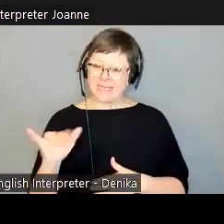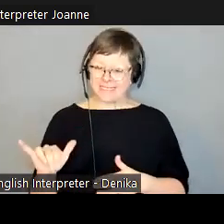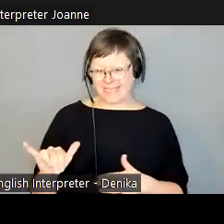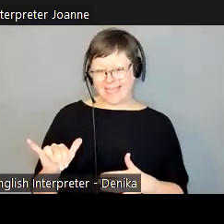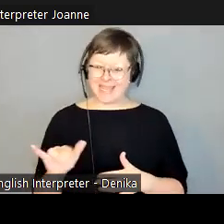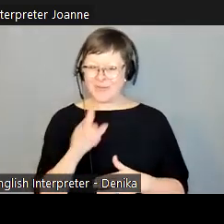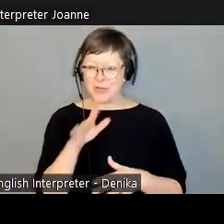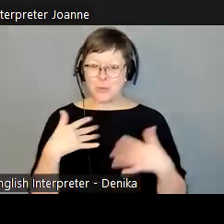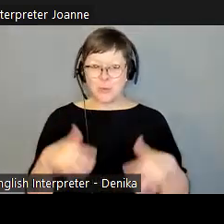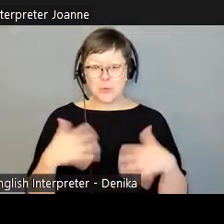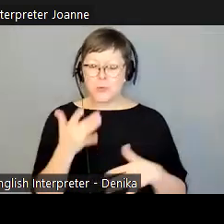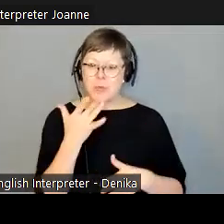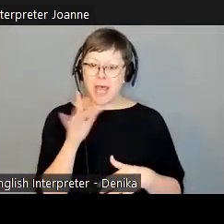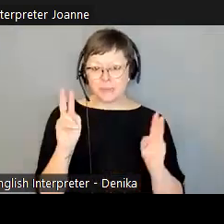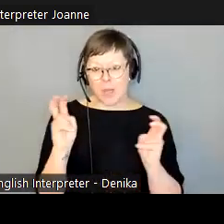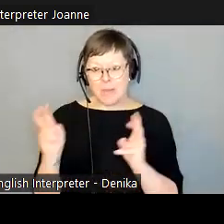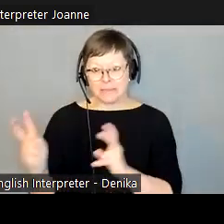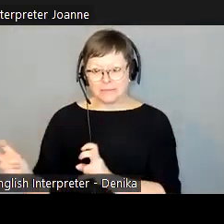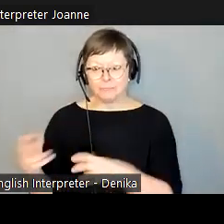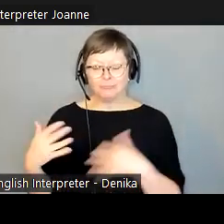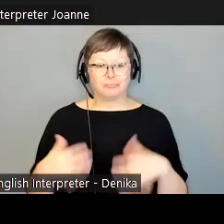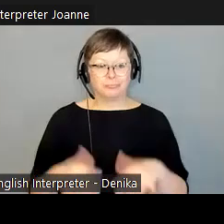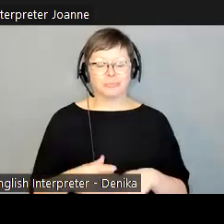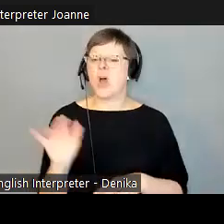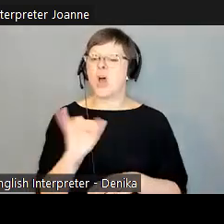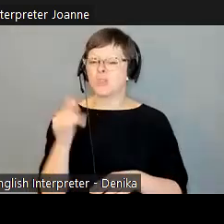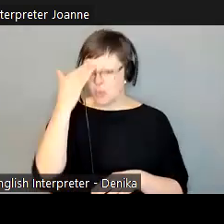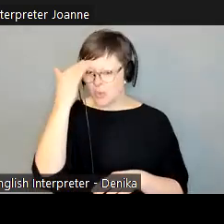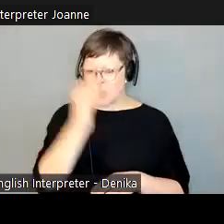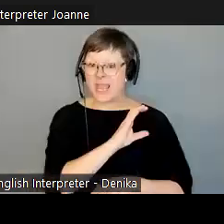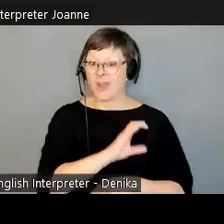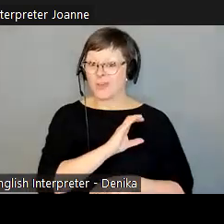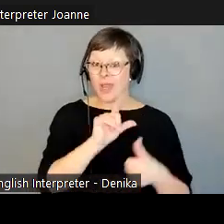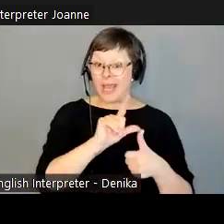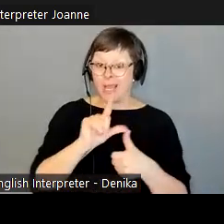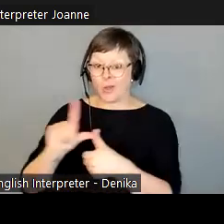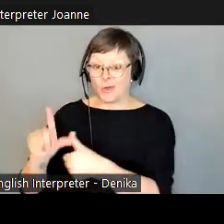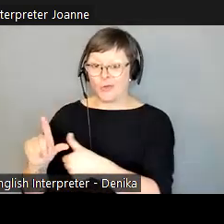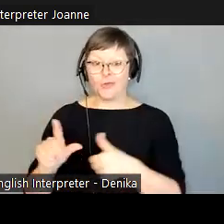And I think we all know that characters are limited on Twitter. So it's great